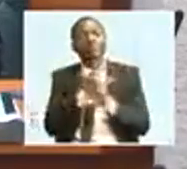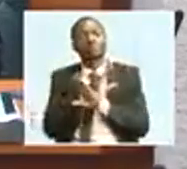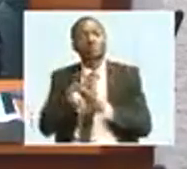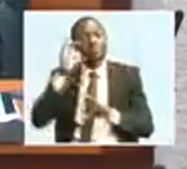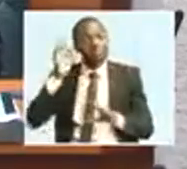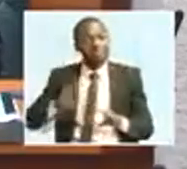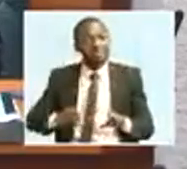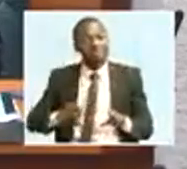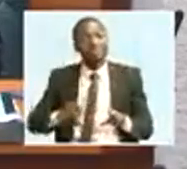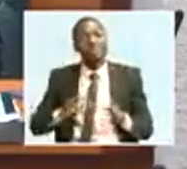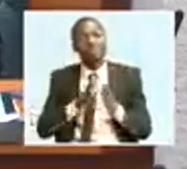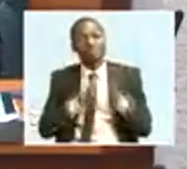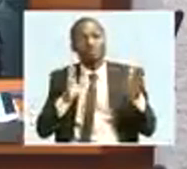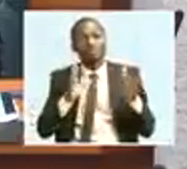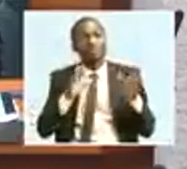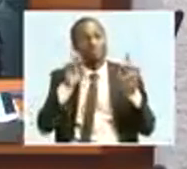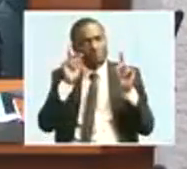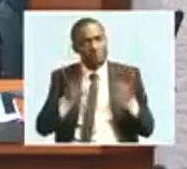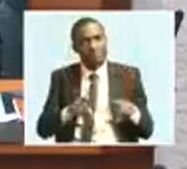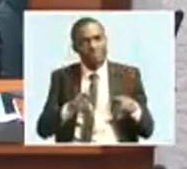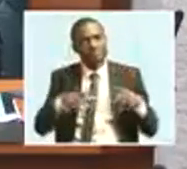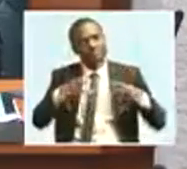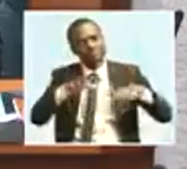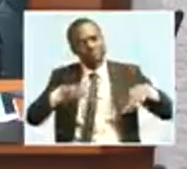benefit more from the person who is on the ground,